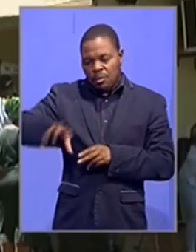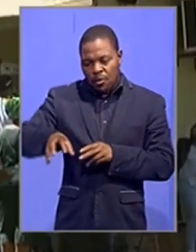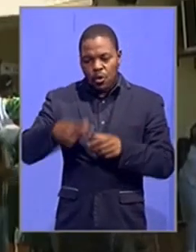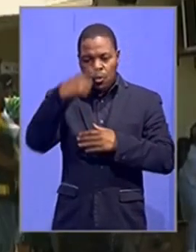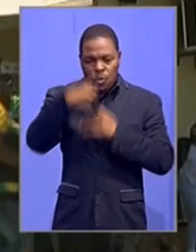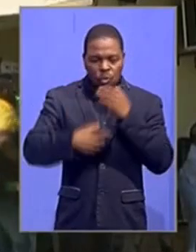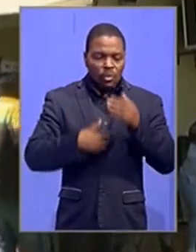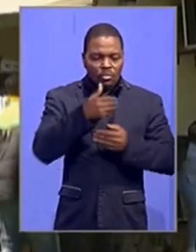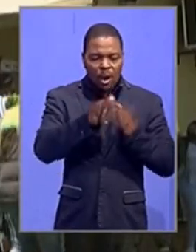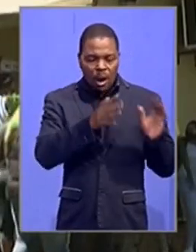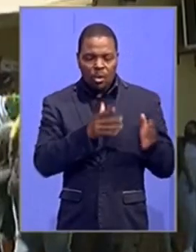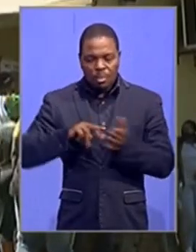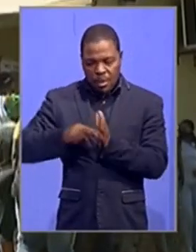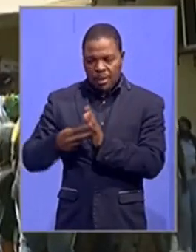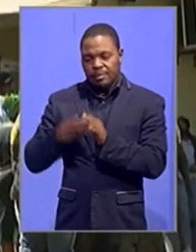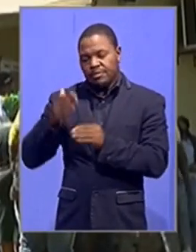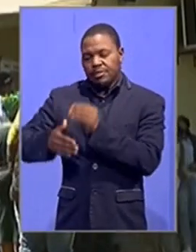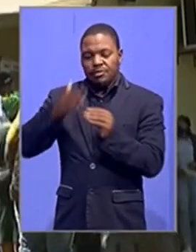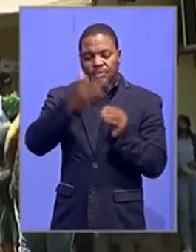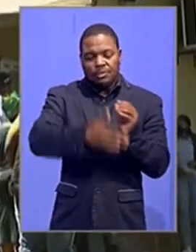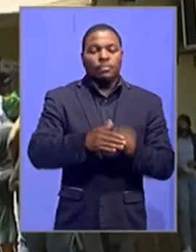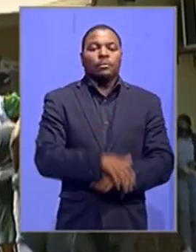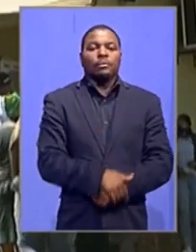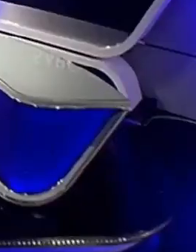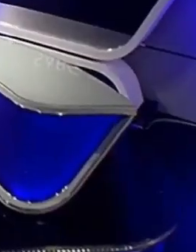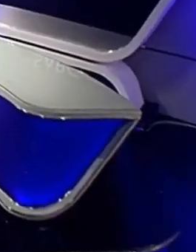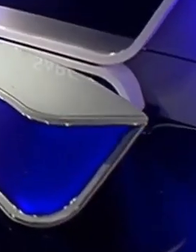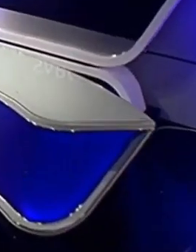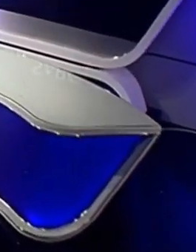Patrick Dintwa, SABC News Mahikeng.